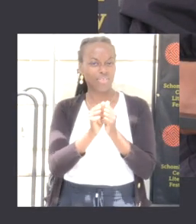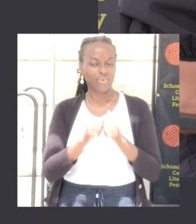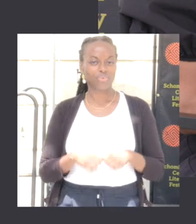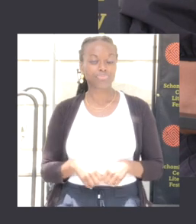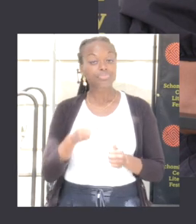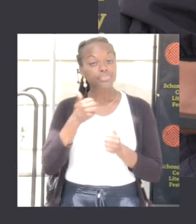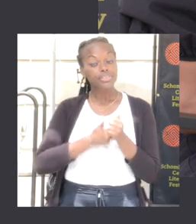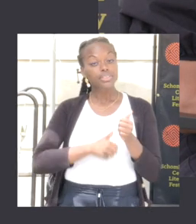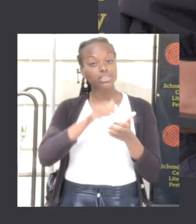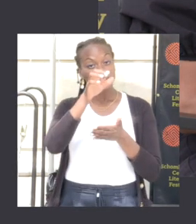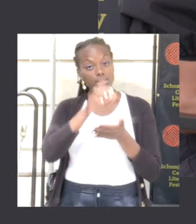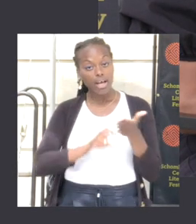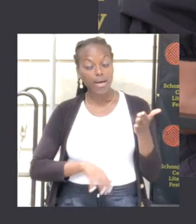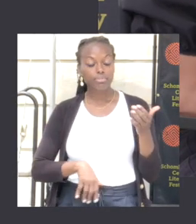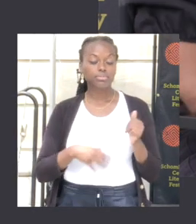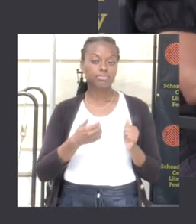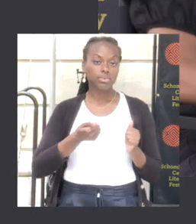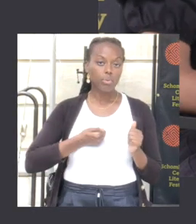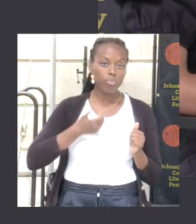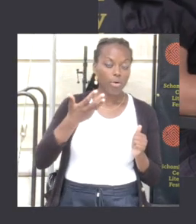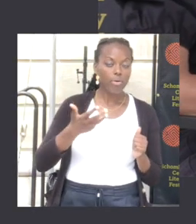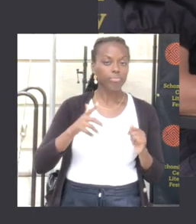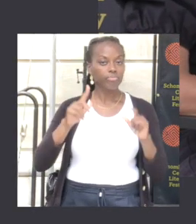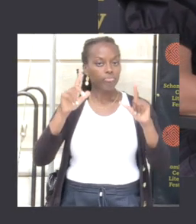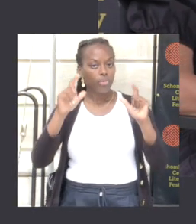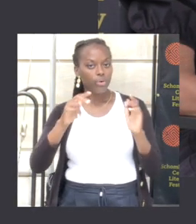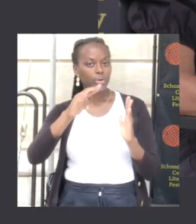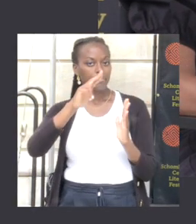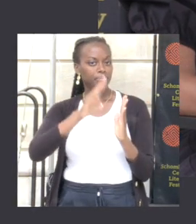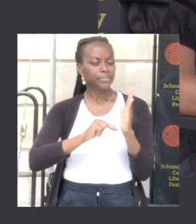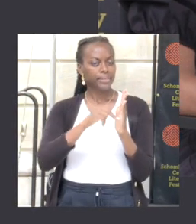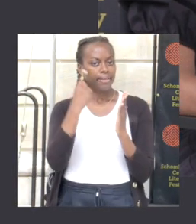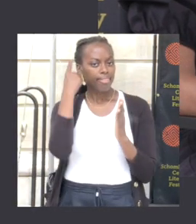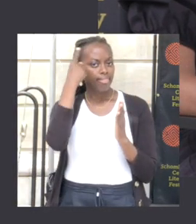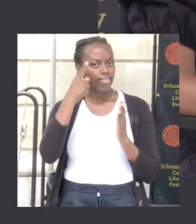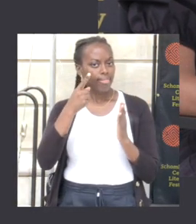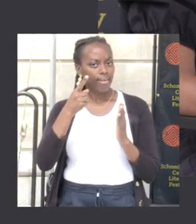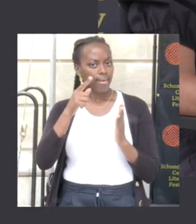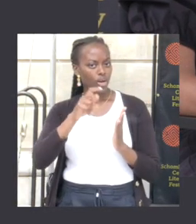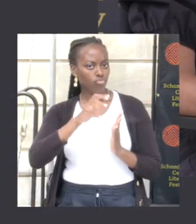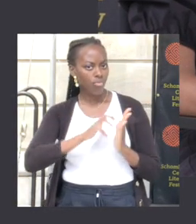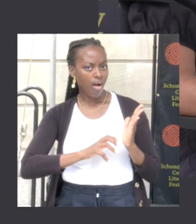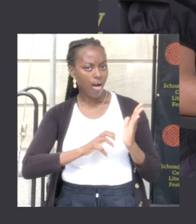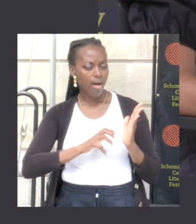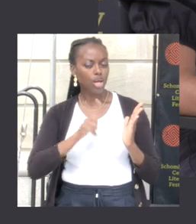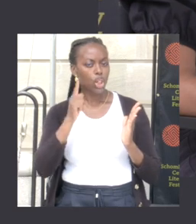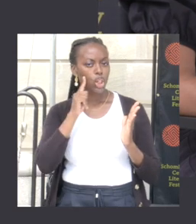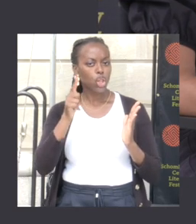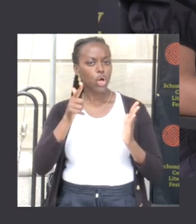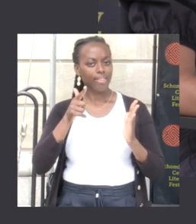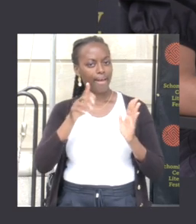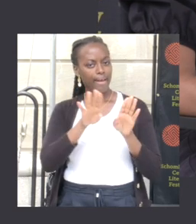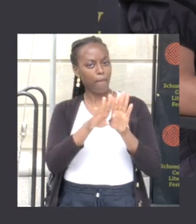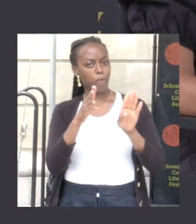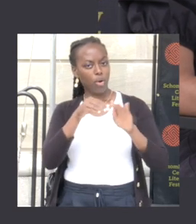and verse, each poem, photograph, painting, think piece, and recipe is a portal to beloved communities of plants and